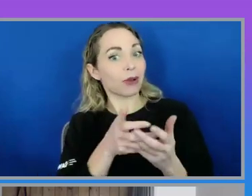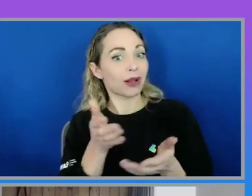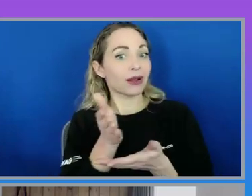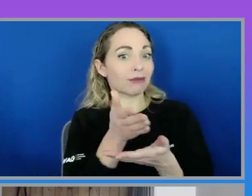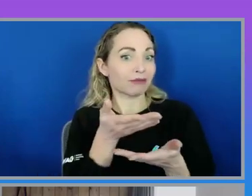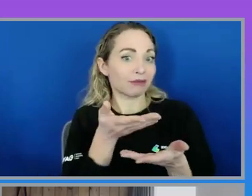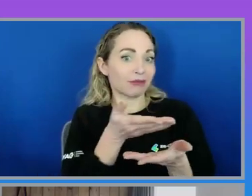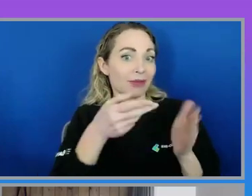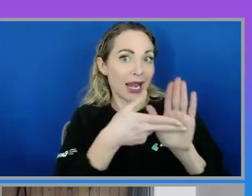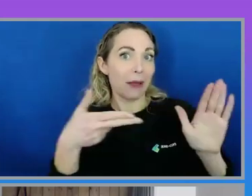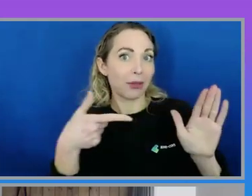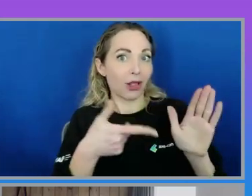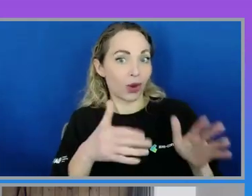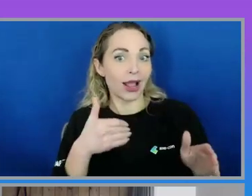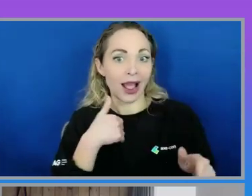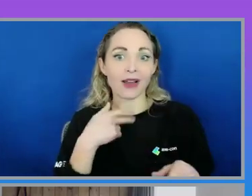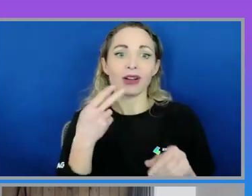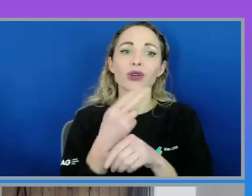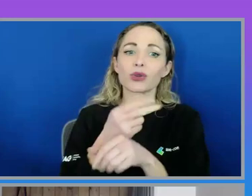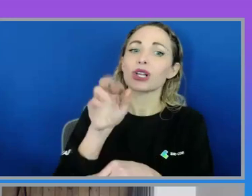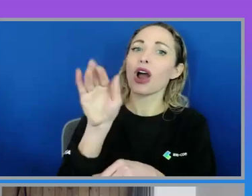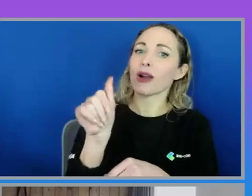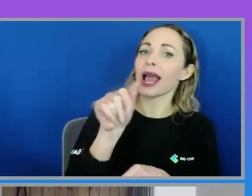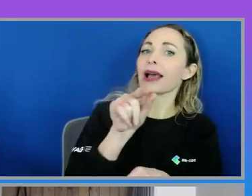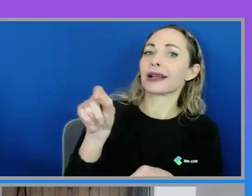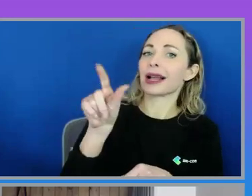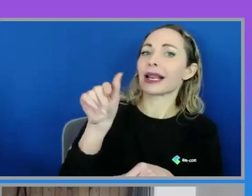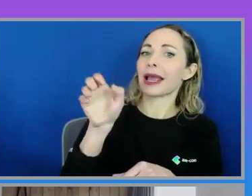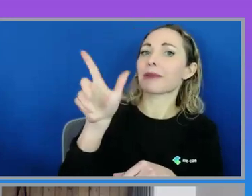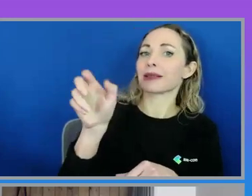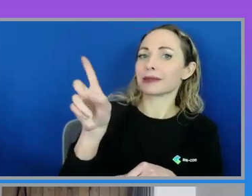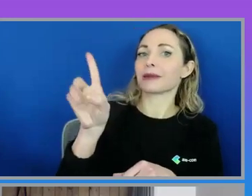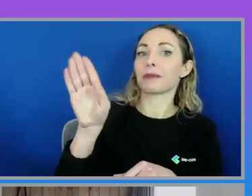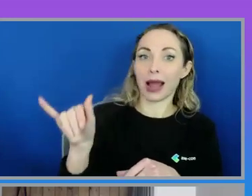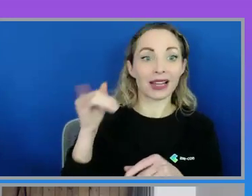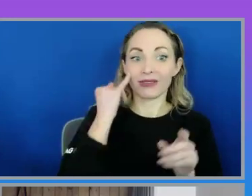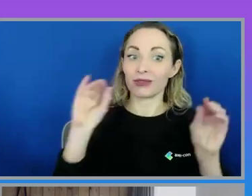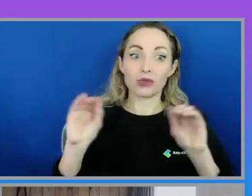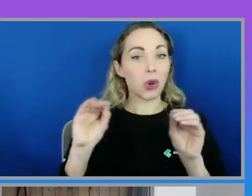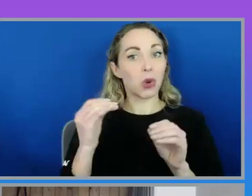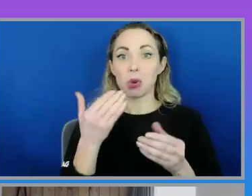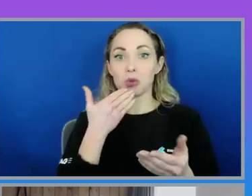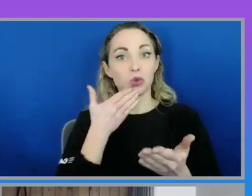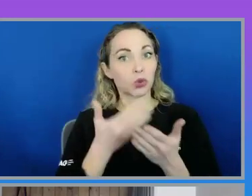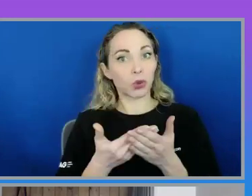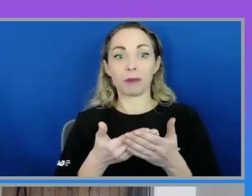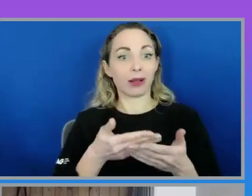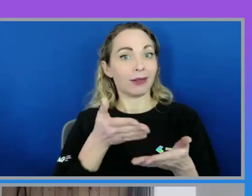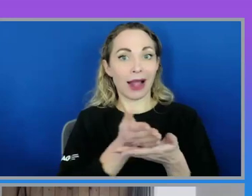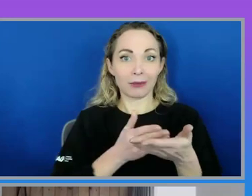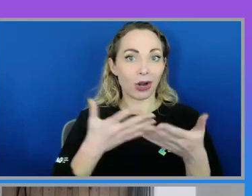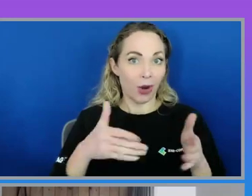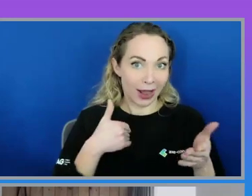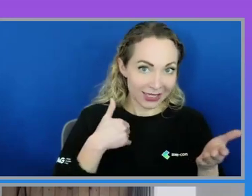then use ARIA labeled by attribute. If no suitable element already otherwise exists, then use the ARIA